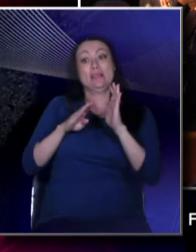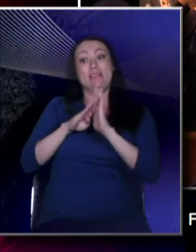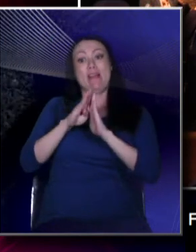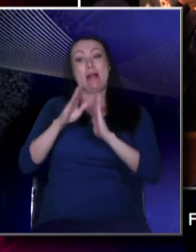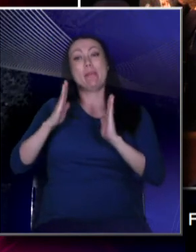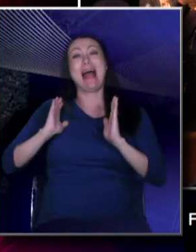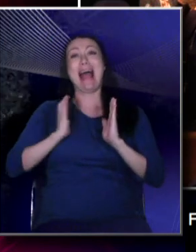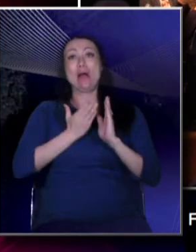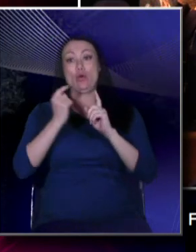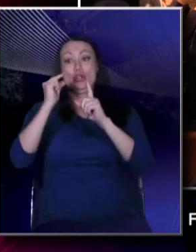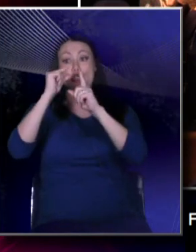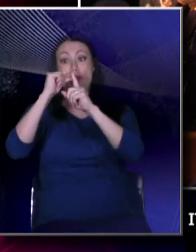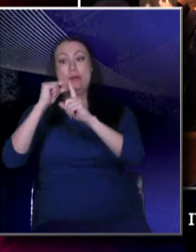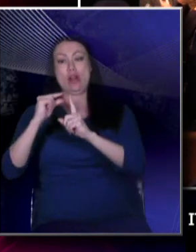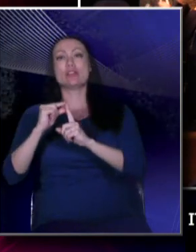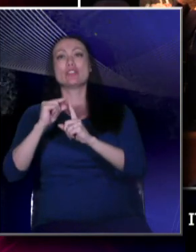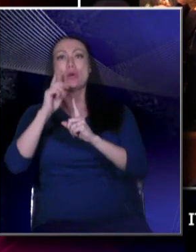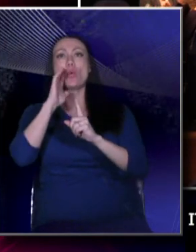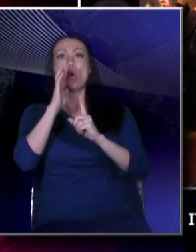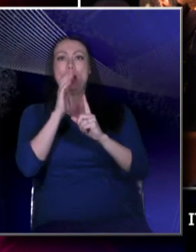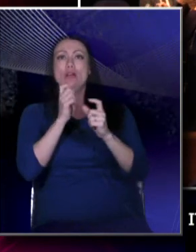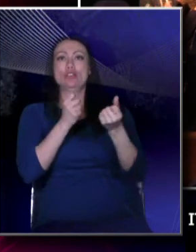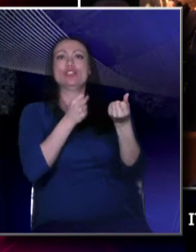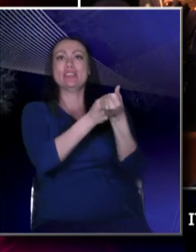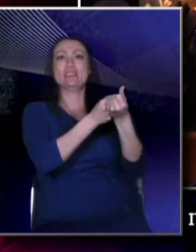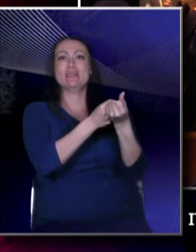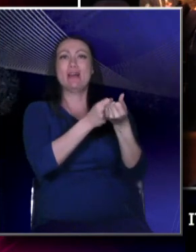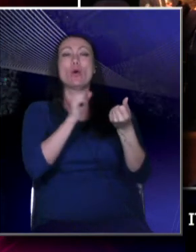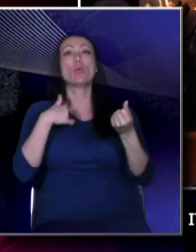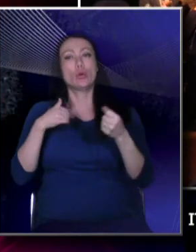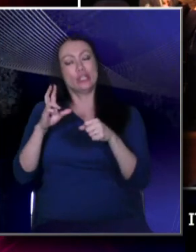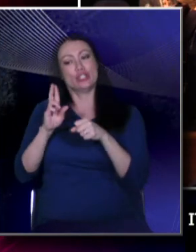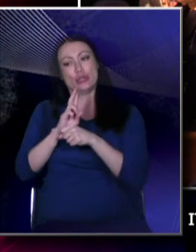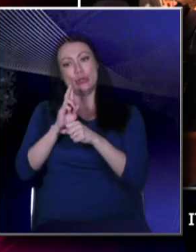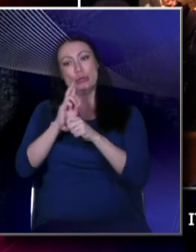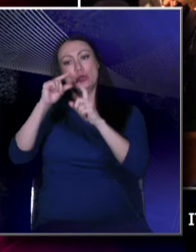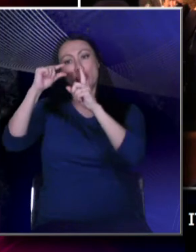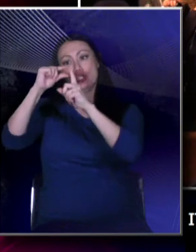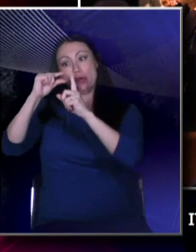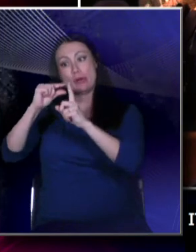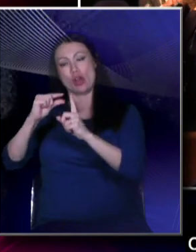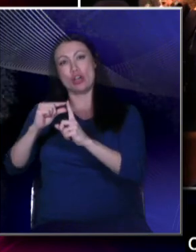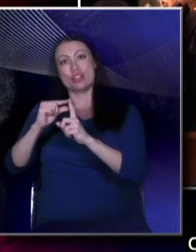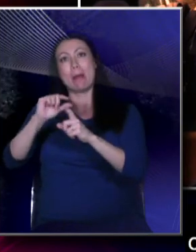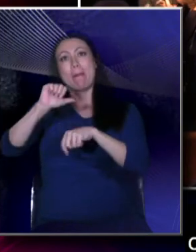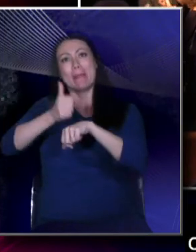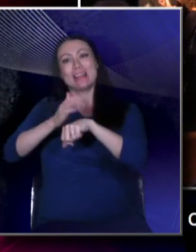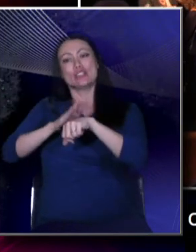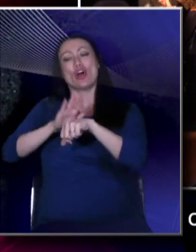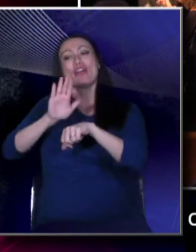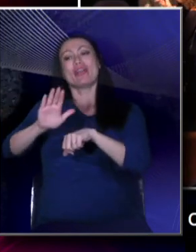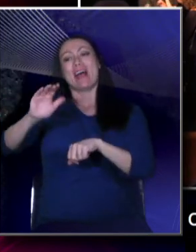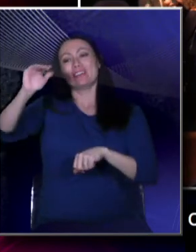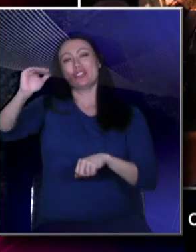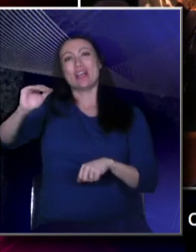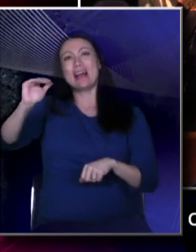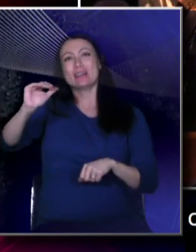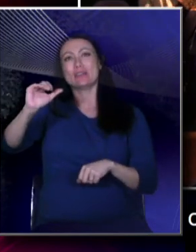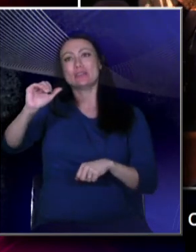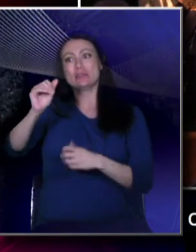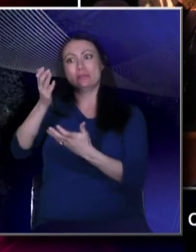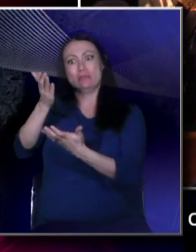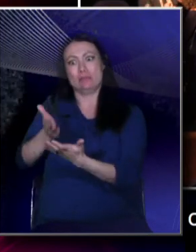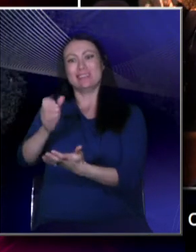it that way. We should use terminology that's based on the child's state, not on the money. That's why I'm